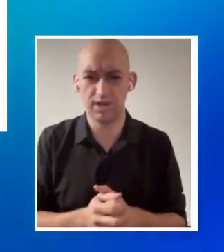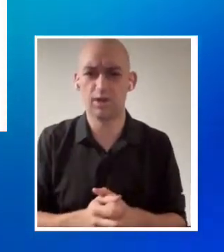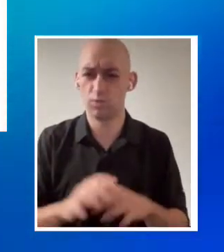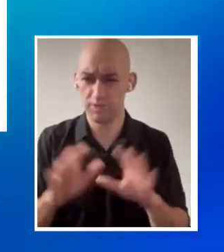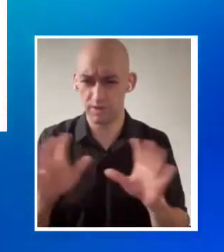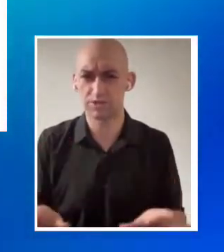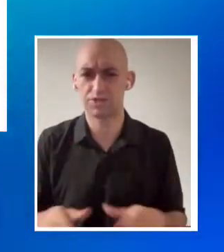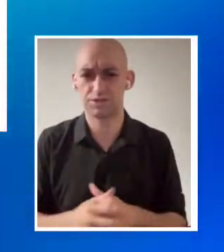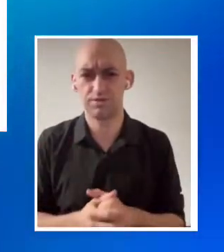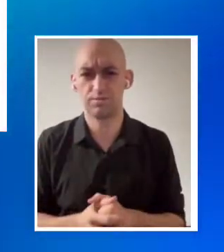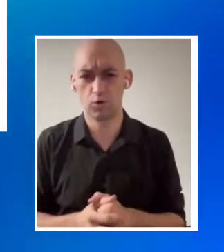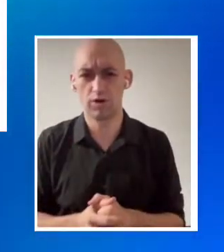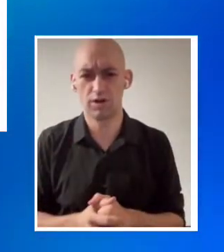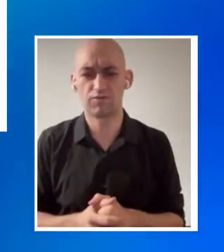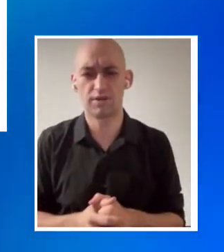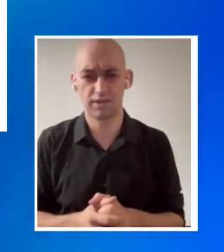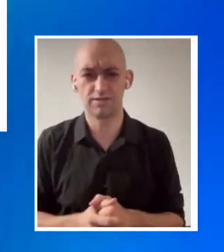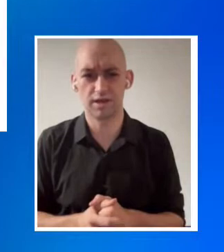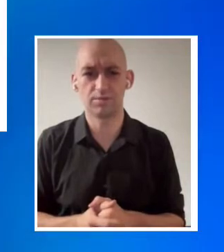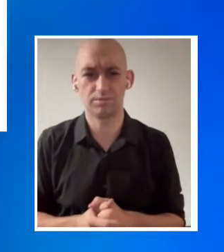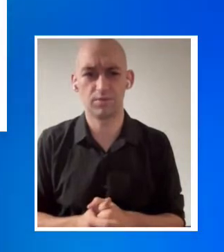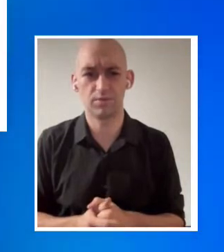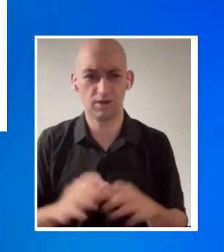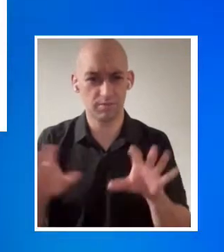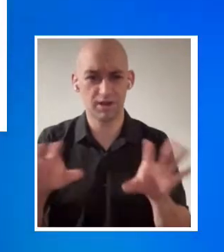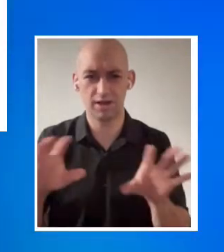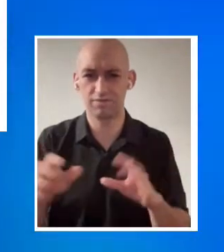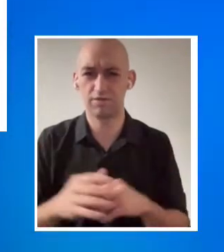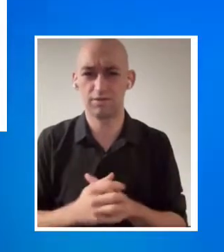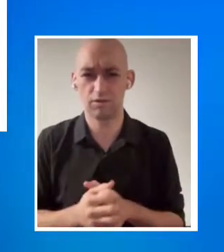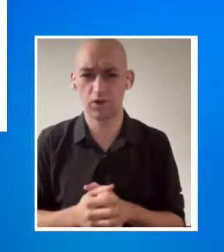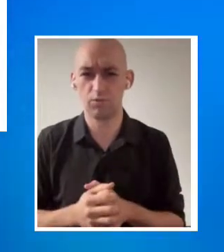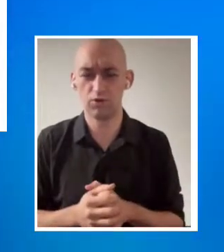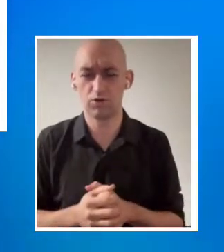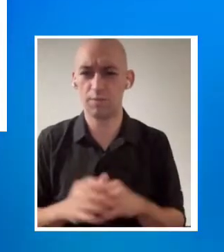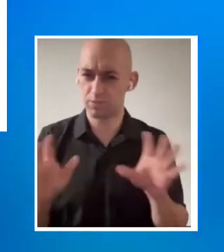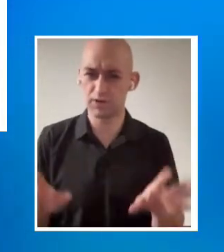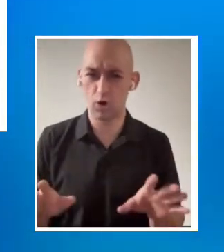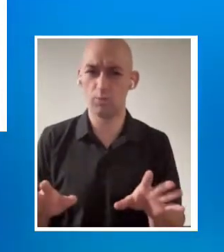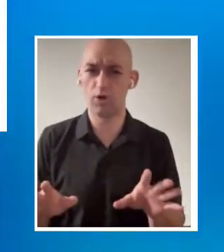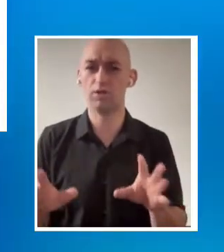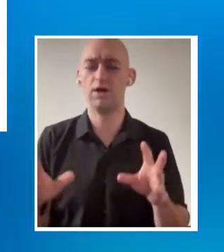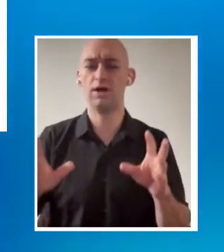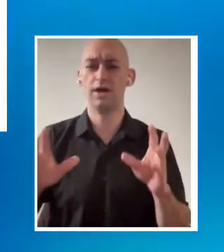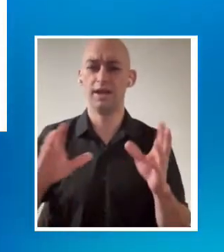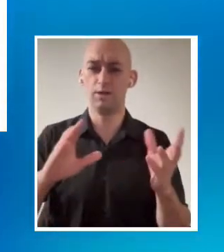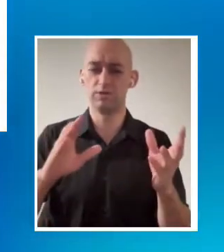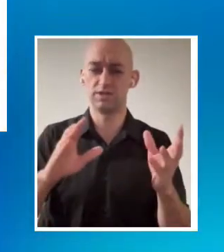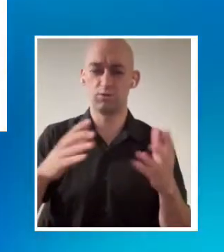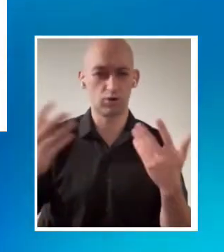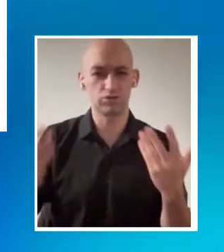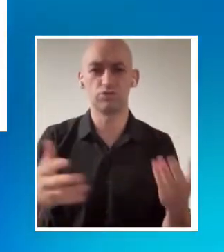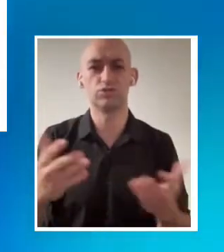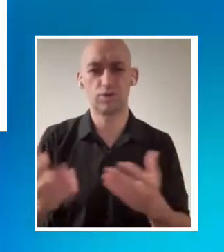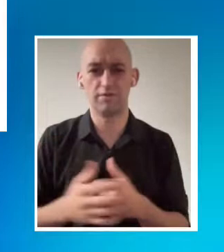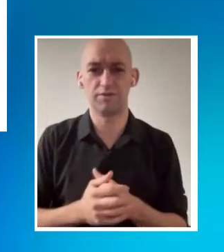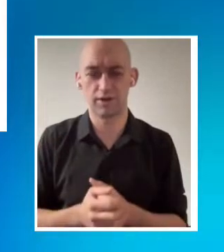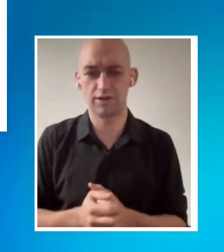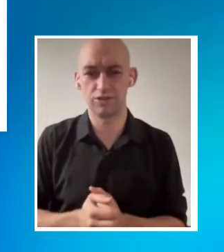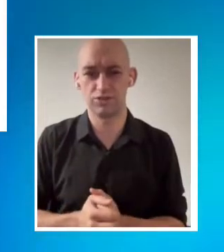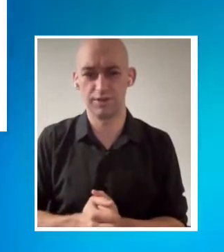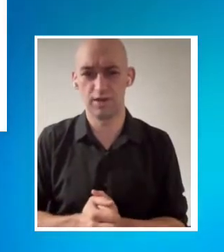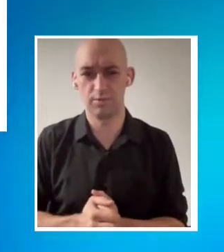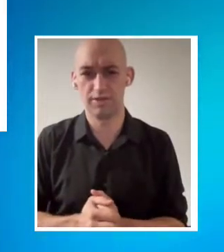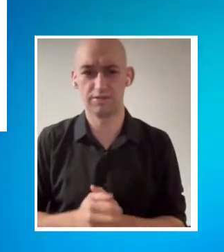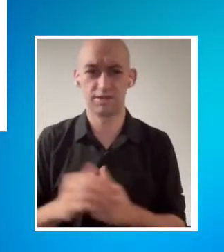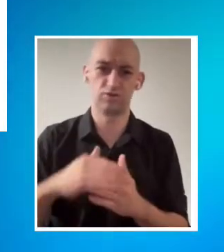that we meet, it will be a much more friendly setup. But here I'm kind of you caught me pretty mobile. And it was a rehearsal, so I figured